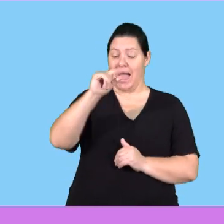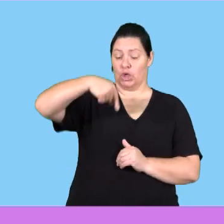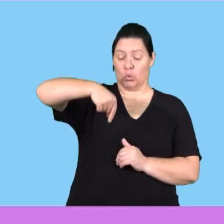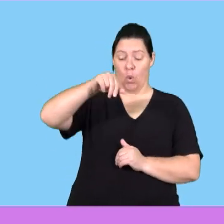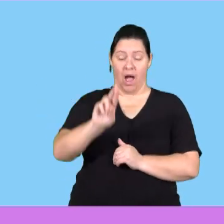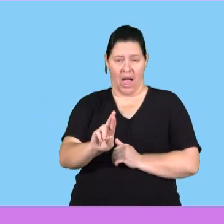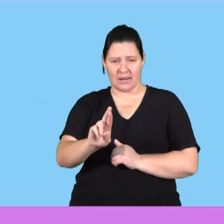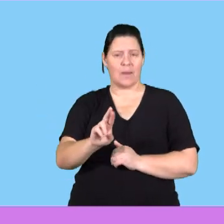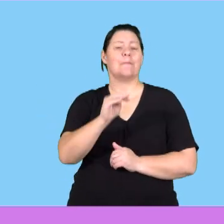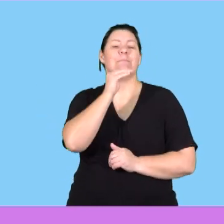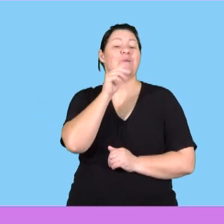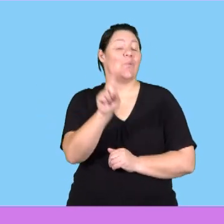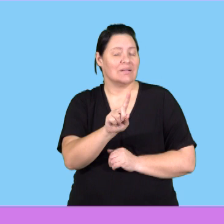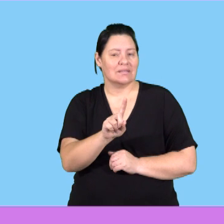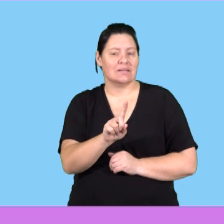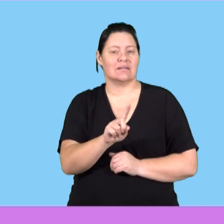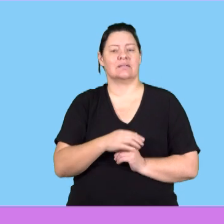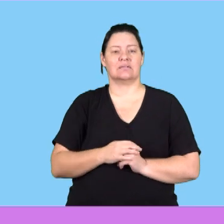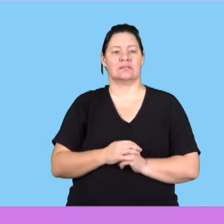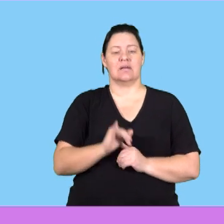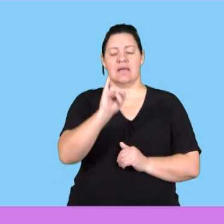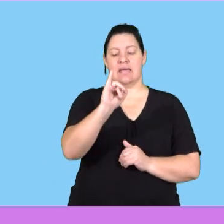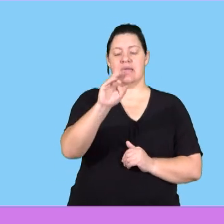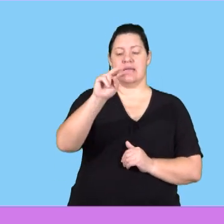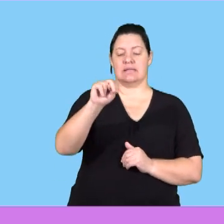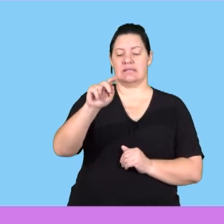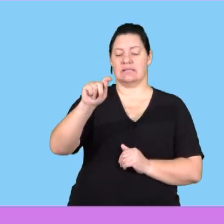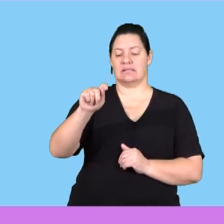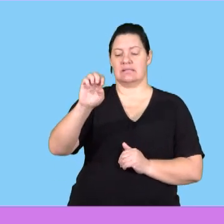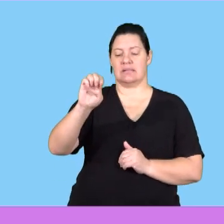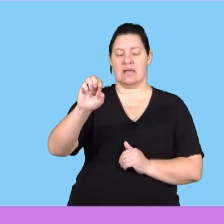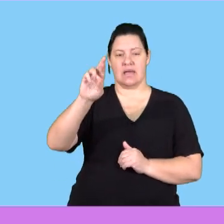at the IQR, IQR stands for